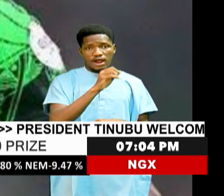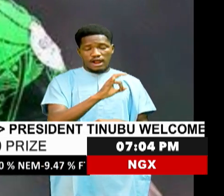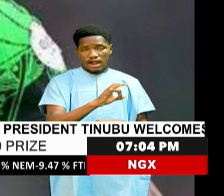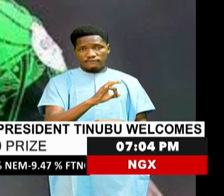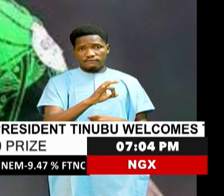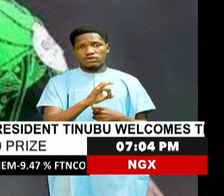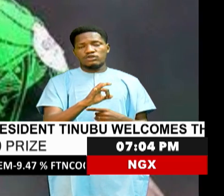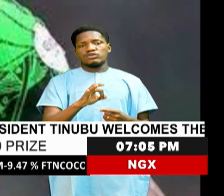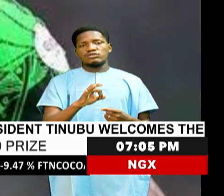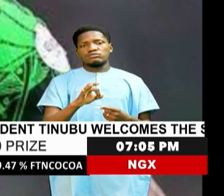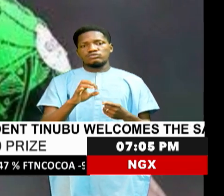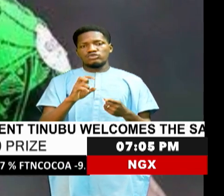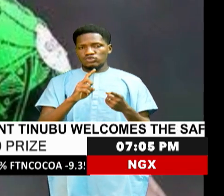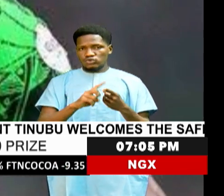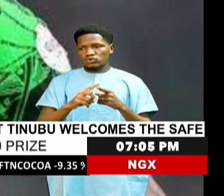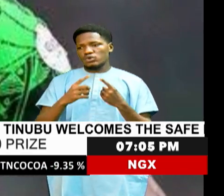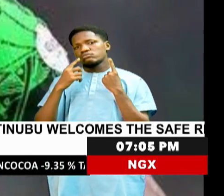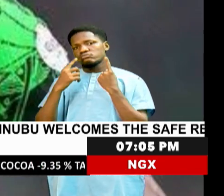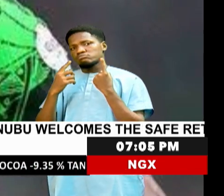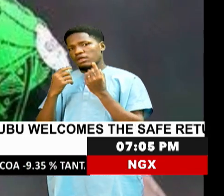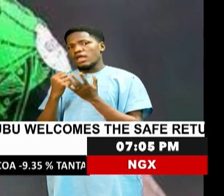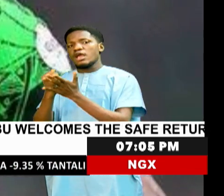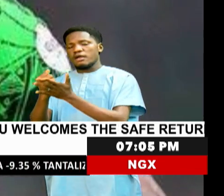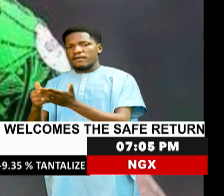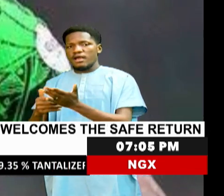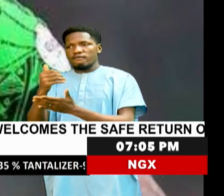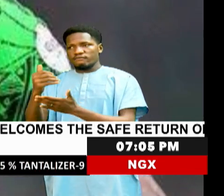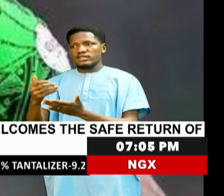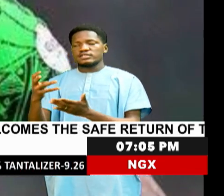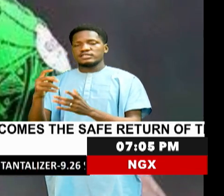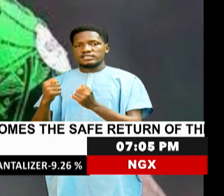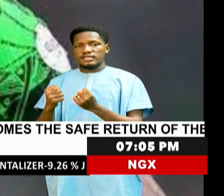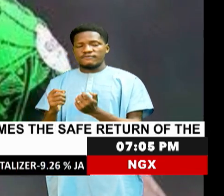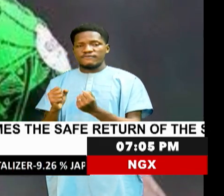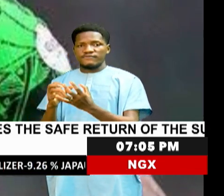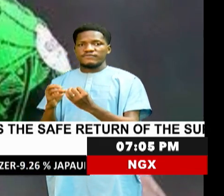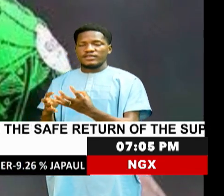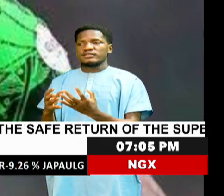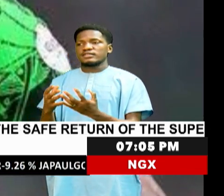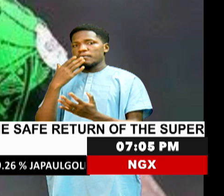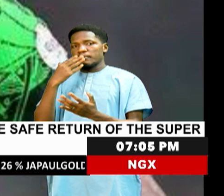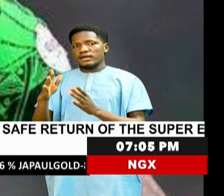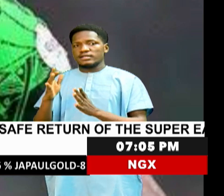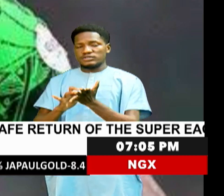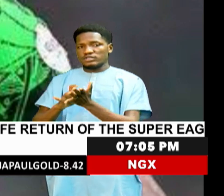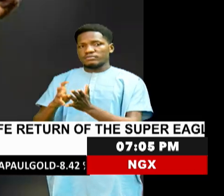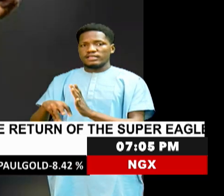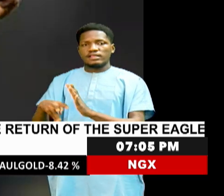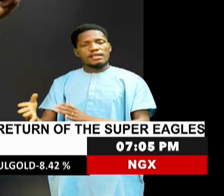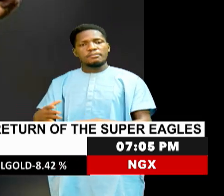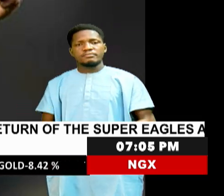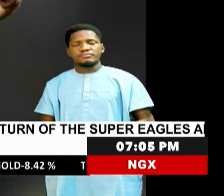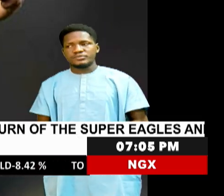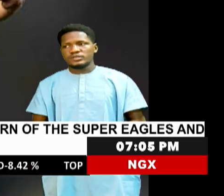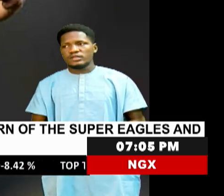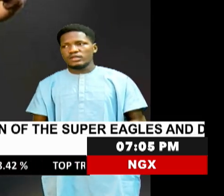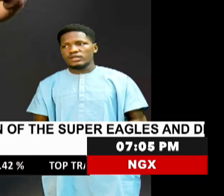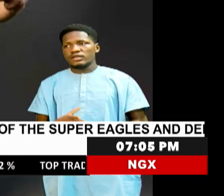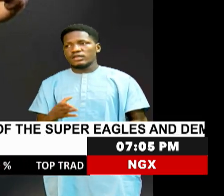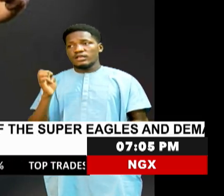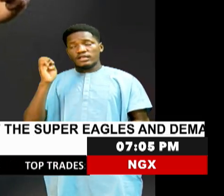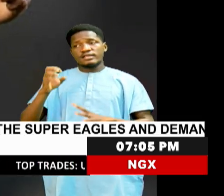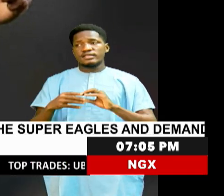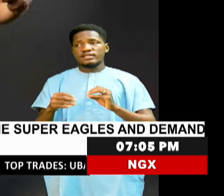team faced mistreatment upon arrival in Libya, Osimhen took to social media to denounce the treatment as uncalled for